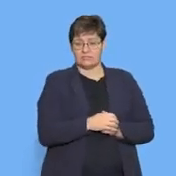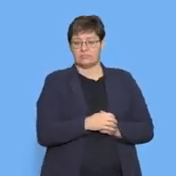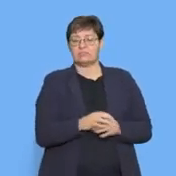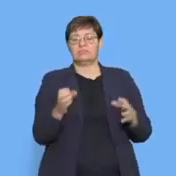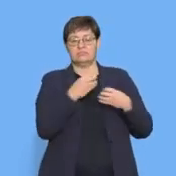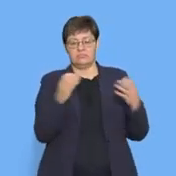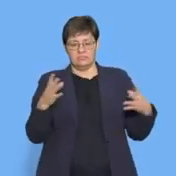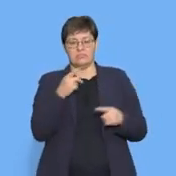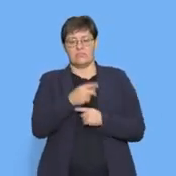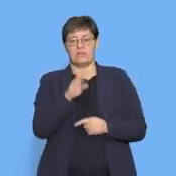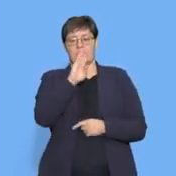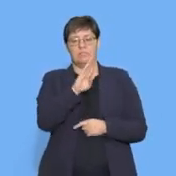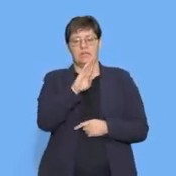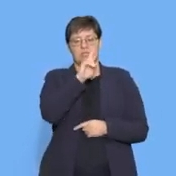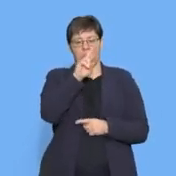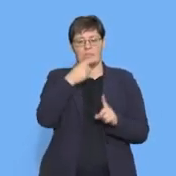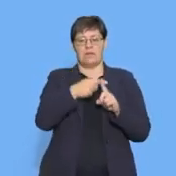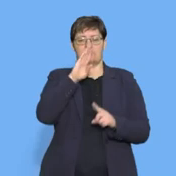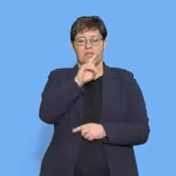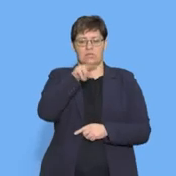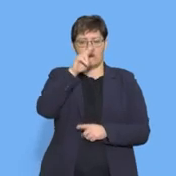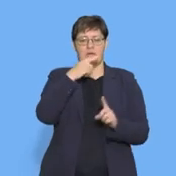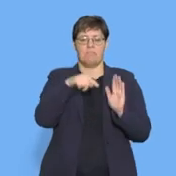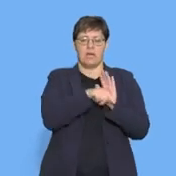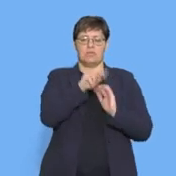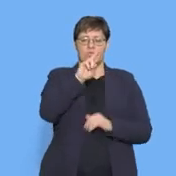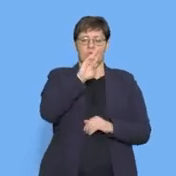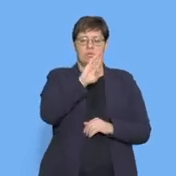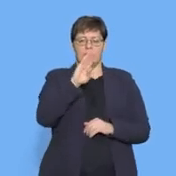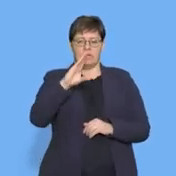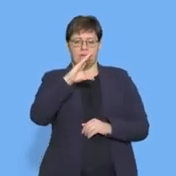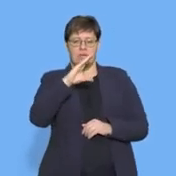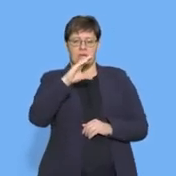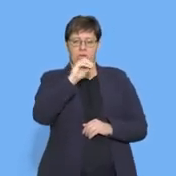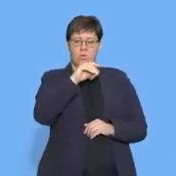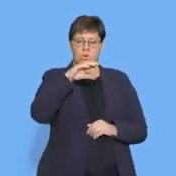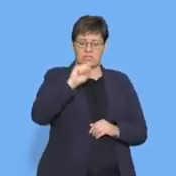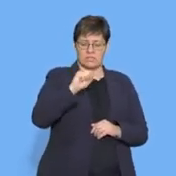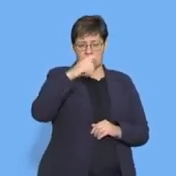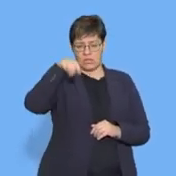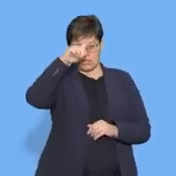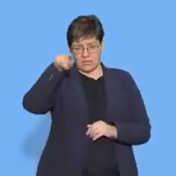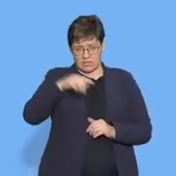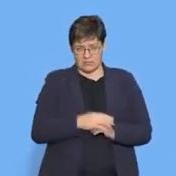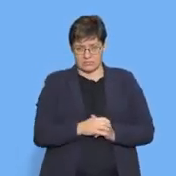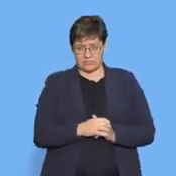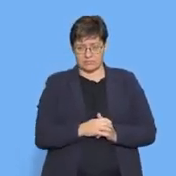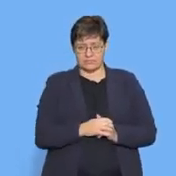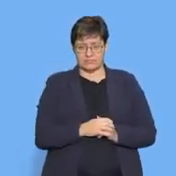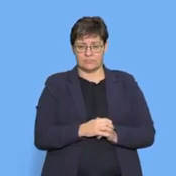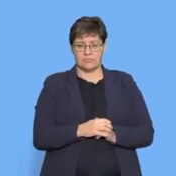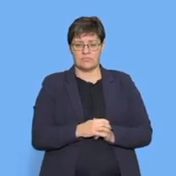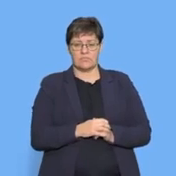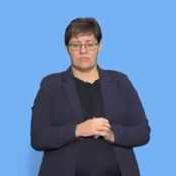So we begin by just adding b squared plus b squared to give us 2b squared. we multiply out these two b, and we end up with another b